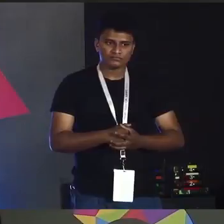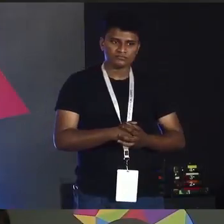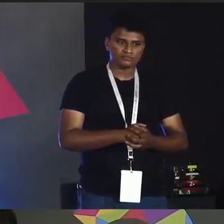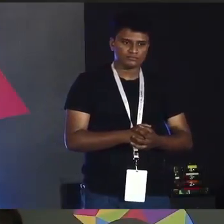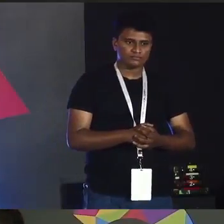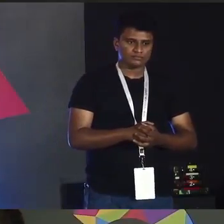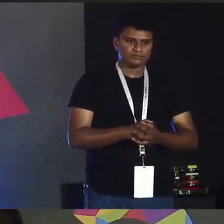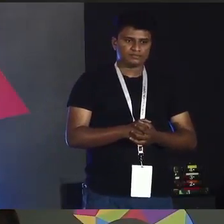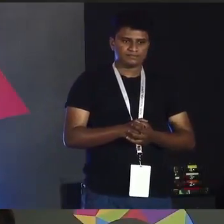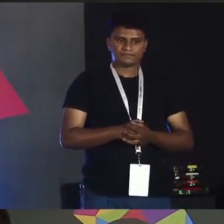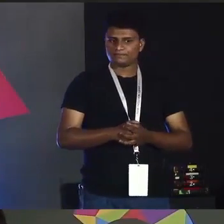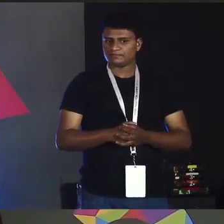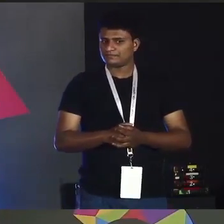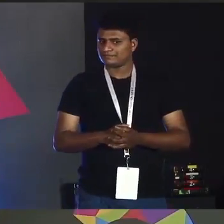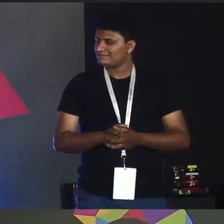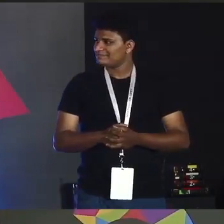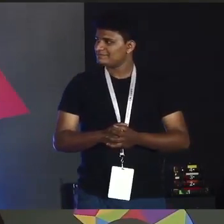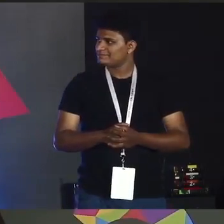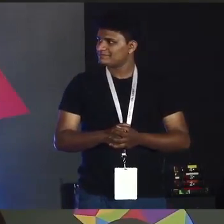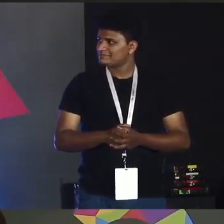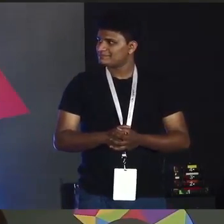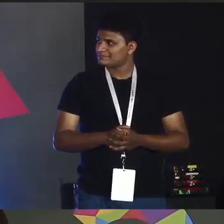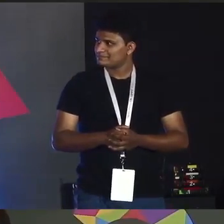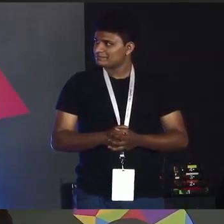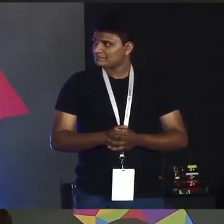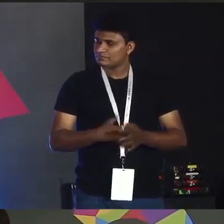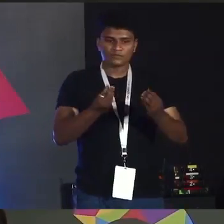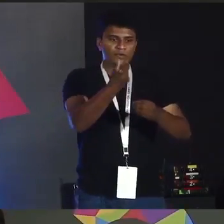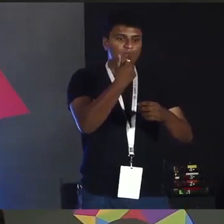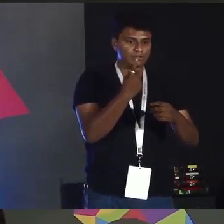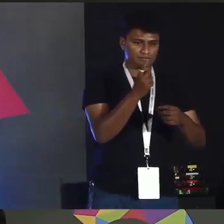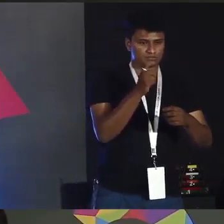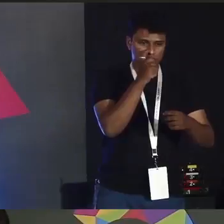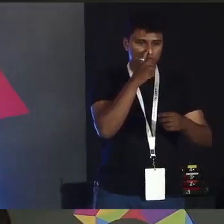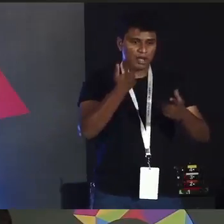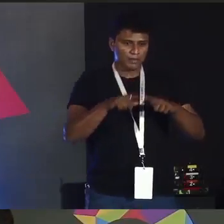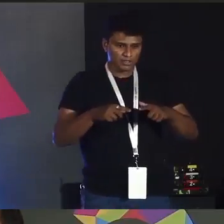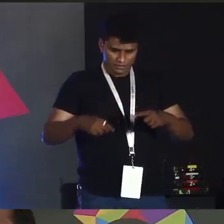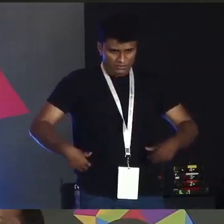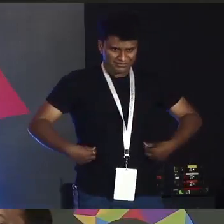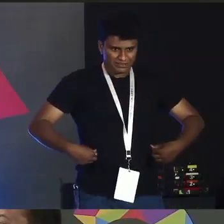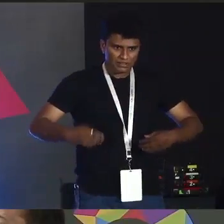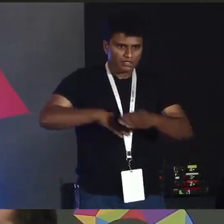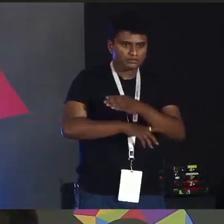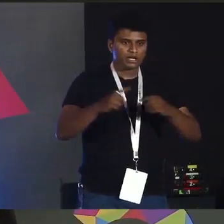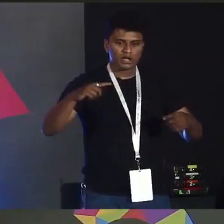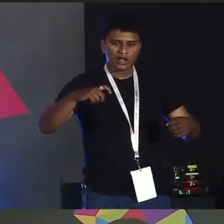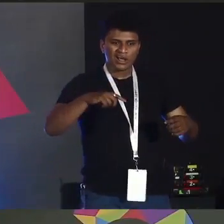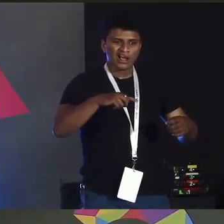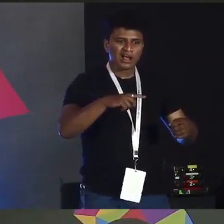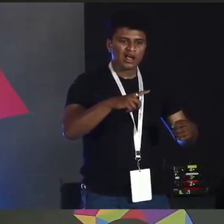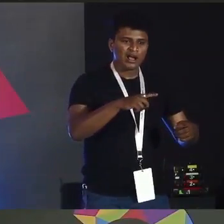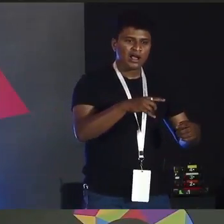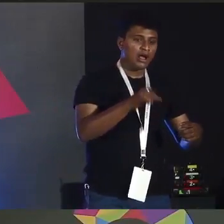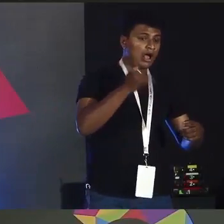A case came up in Chennai where a centipede entered and the lady died. How many of us working in the sector have